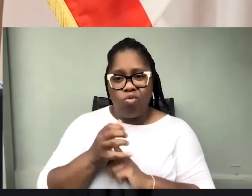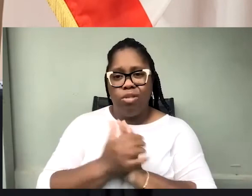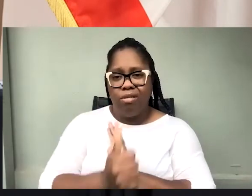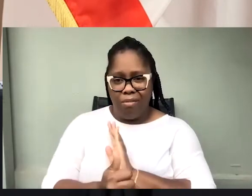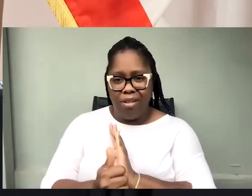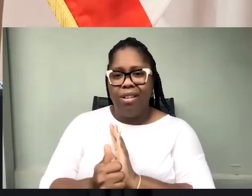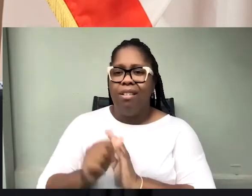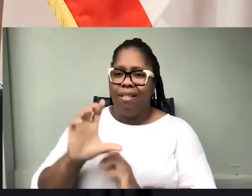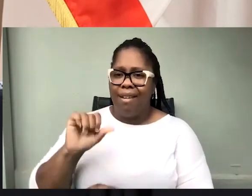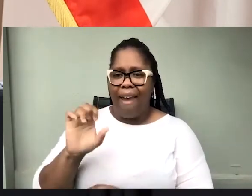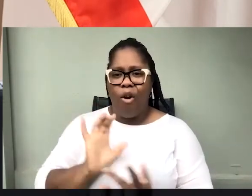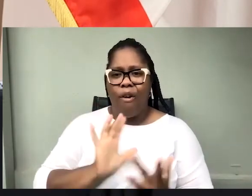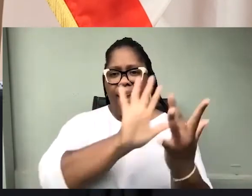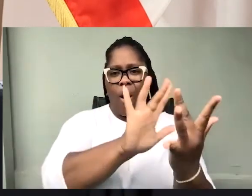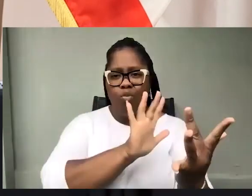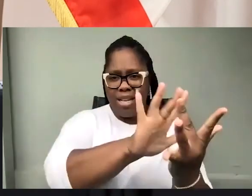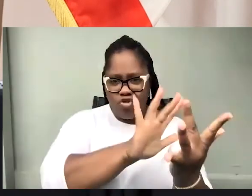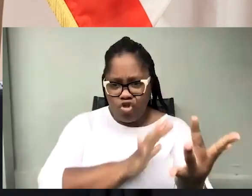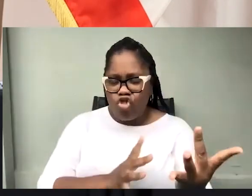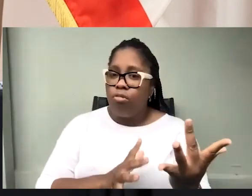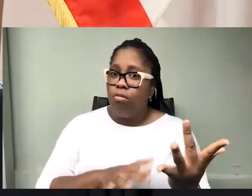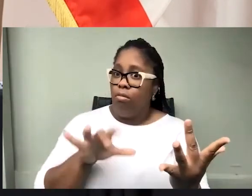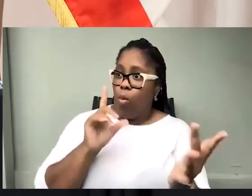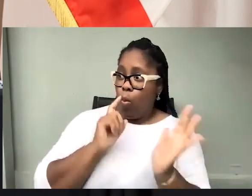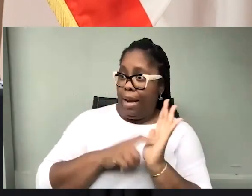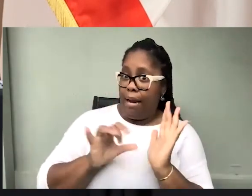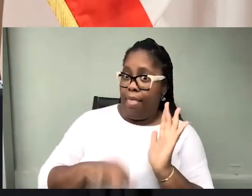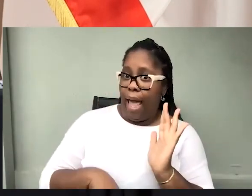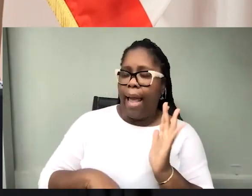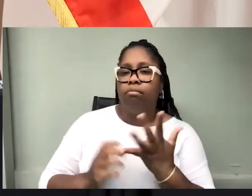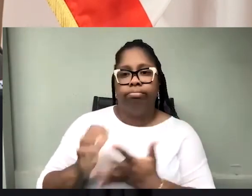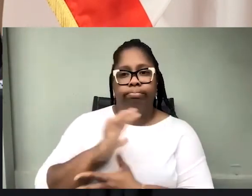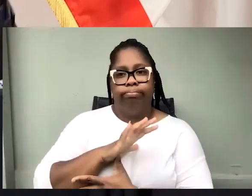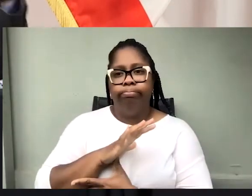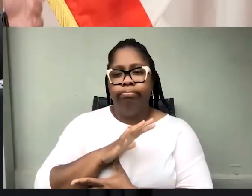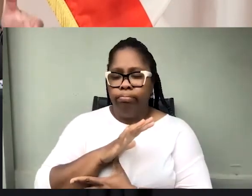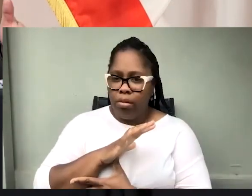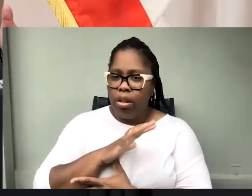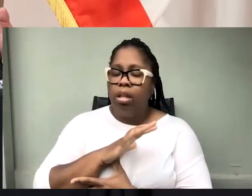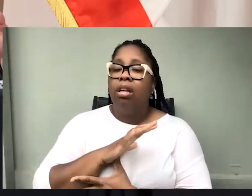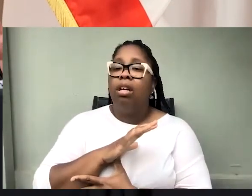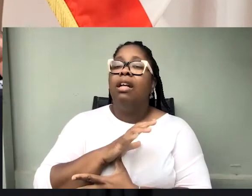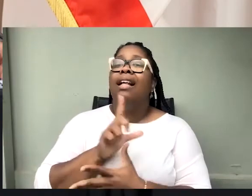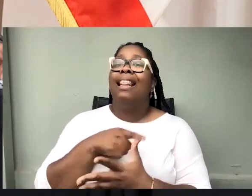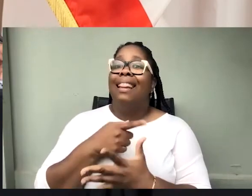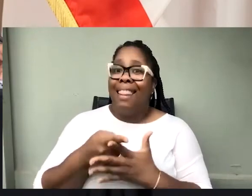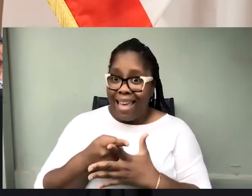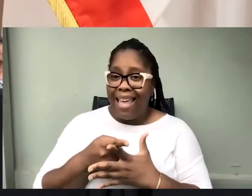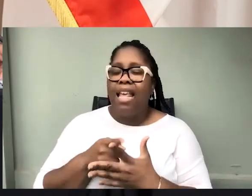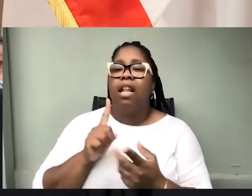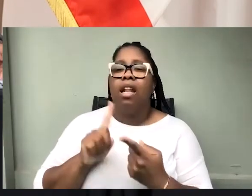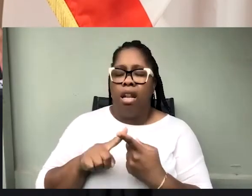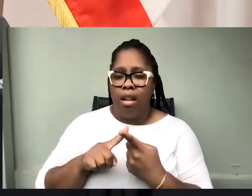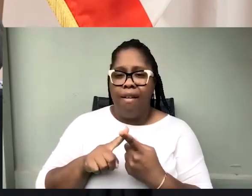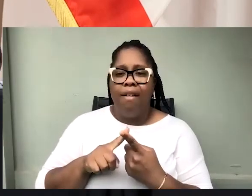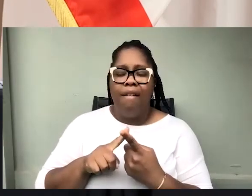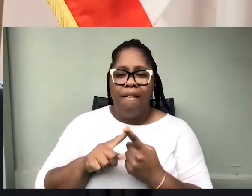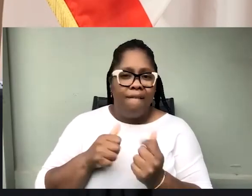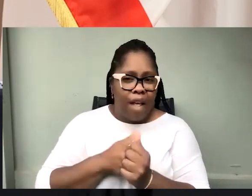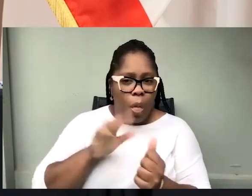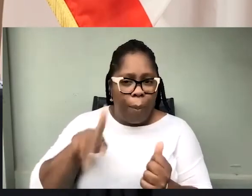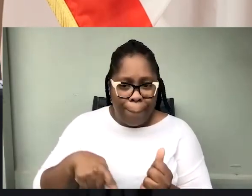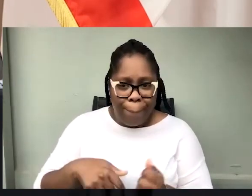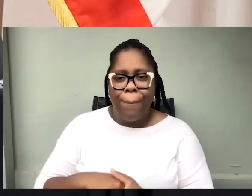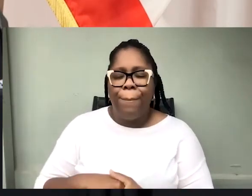think recognizing that is first and foremost on the agenda, but then it's also following through. So many of you